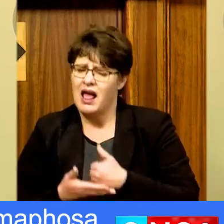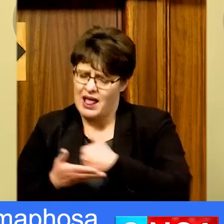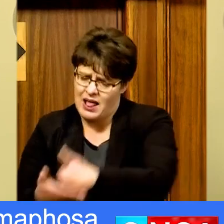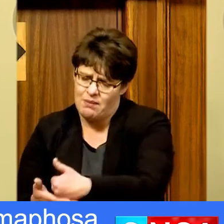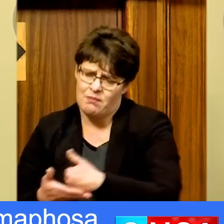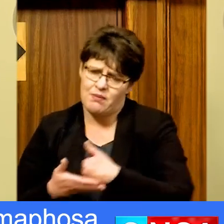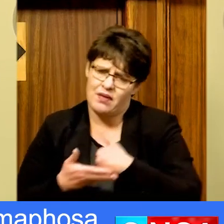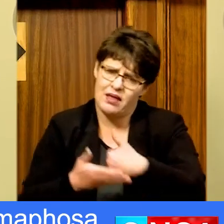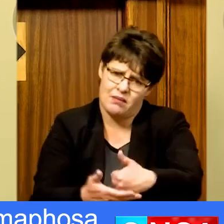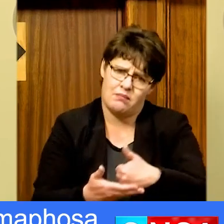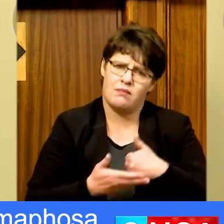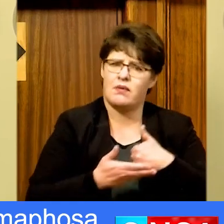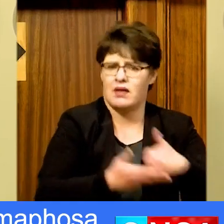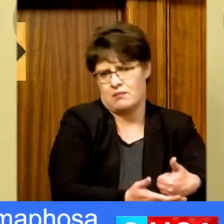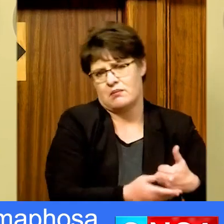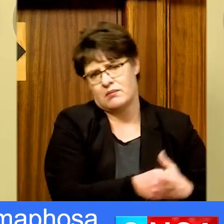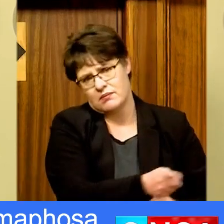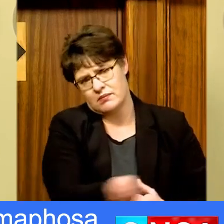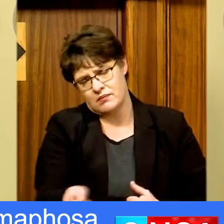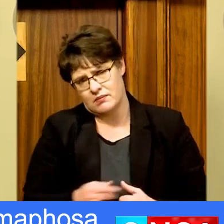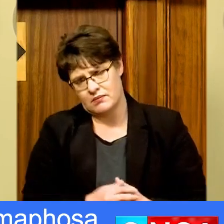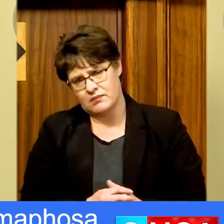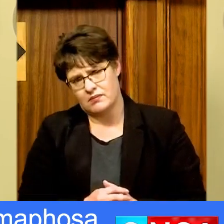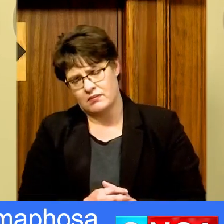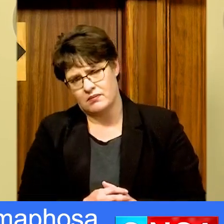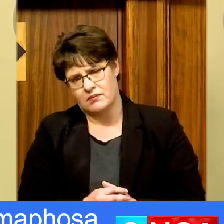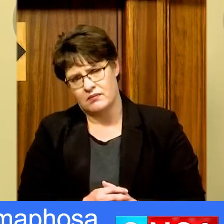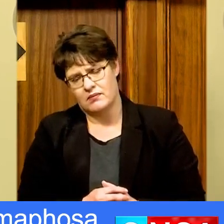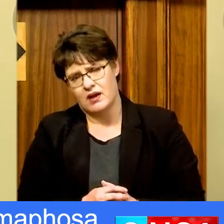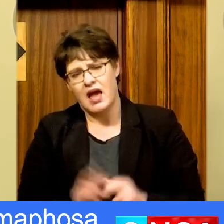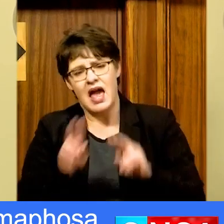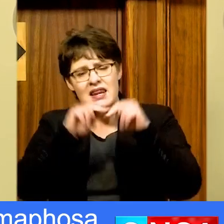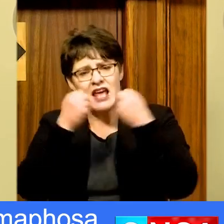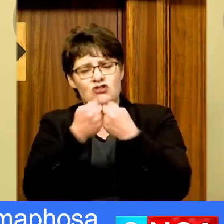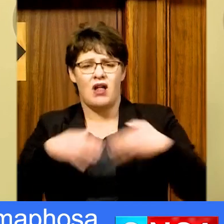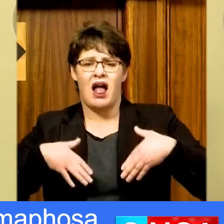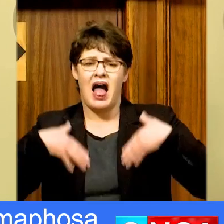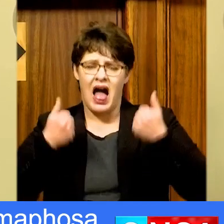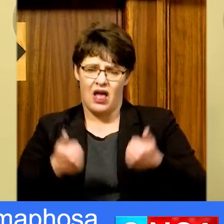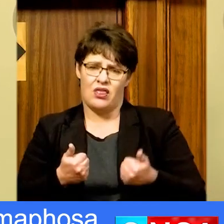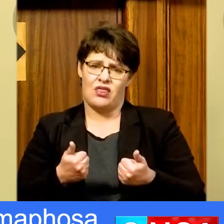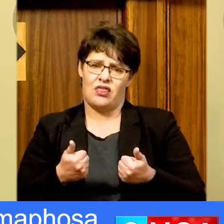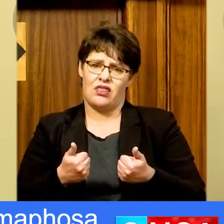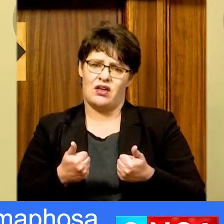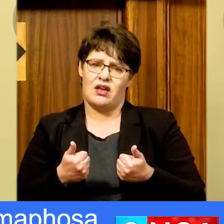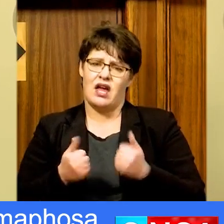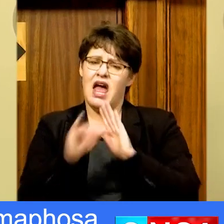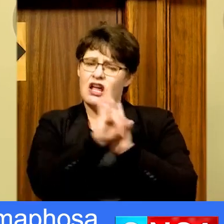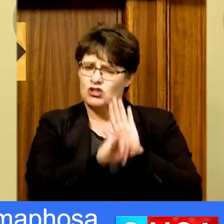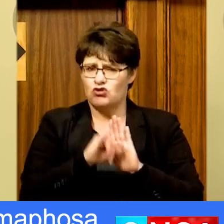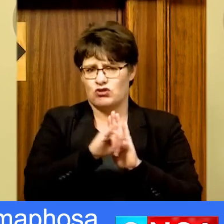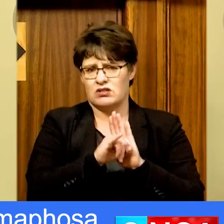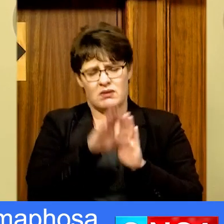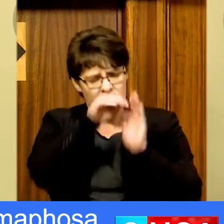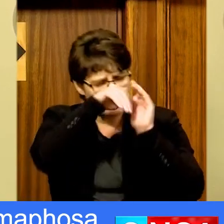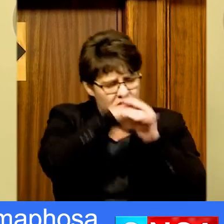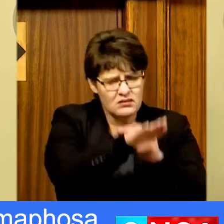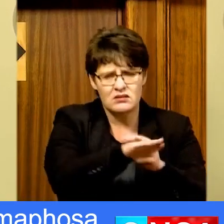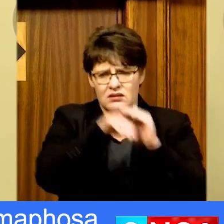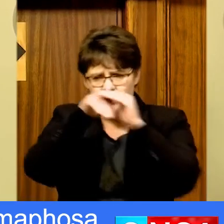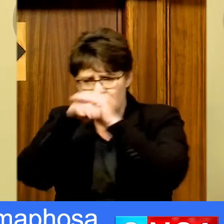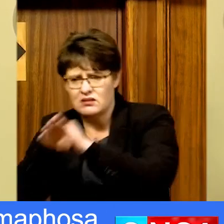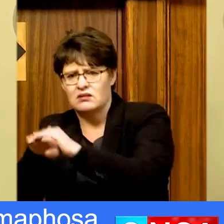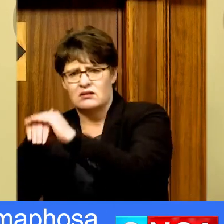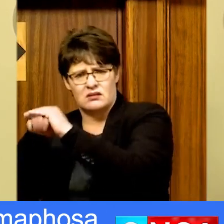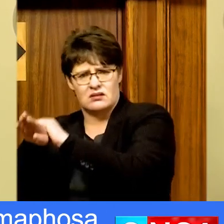the foundation for the national health insurance so that all people have access to quality health